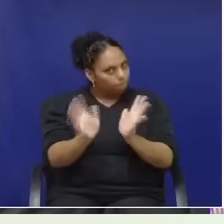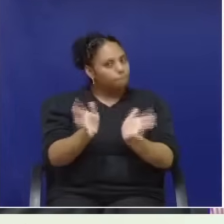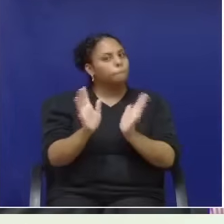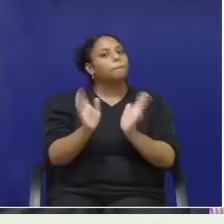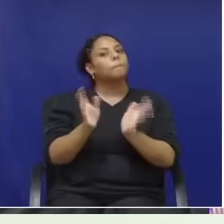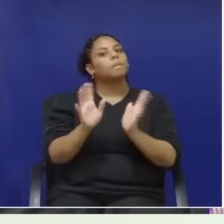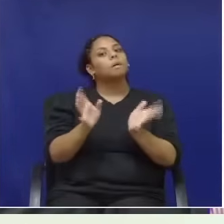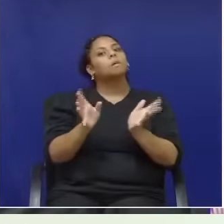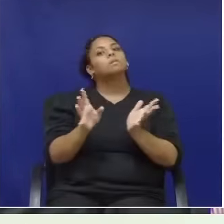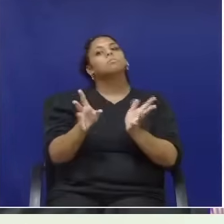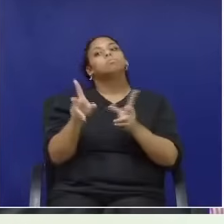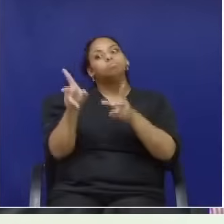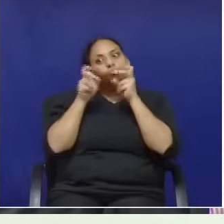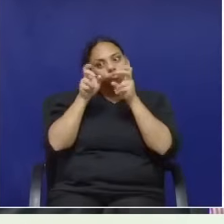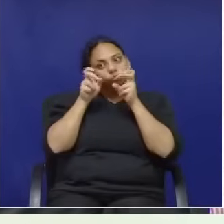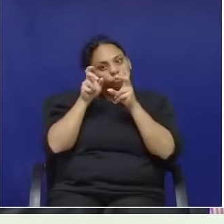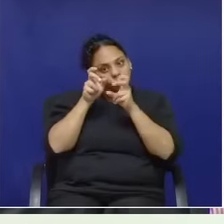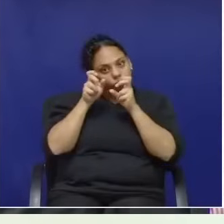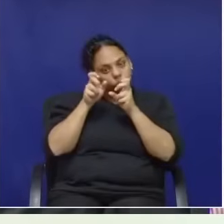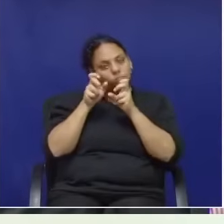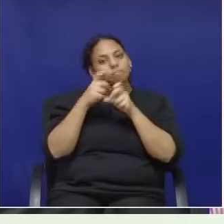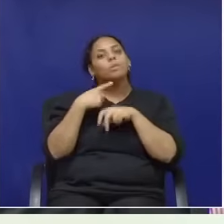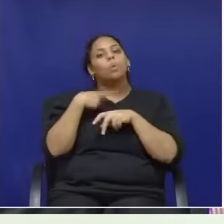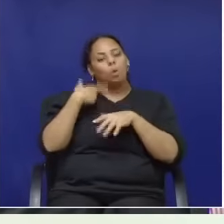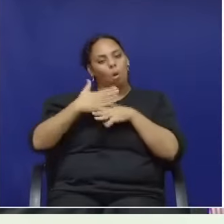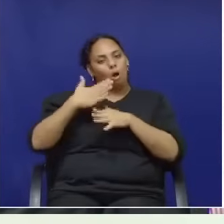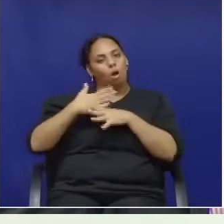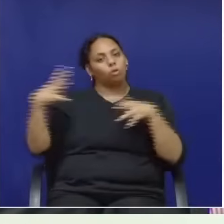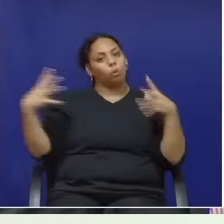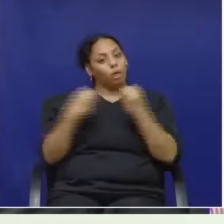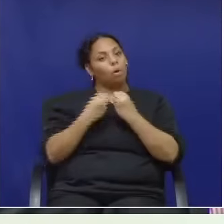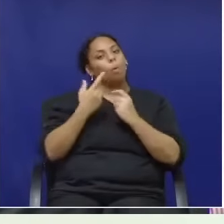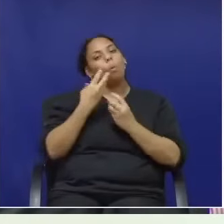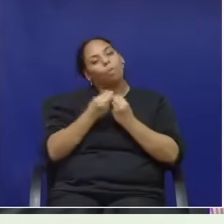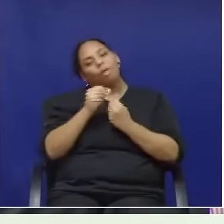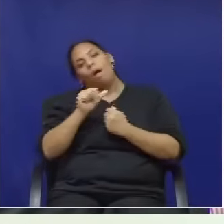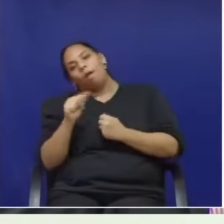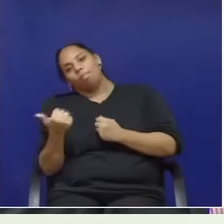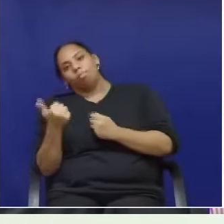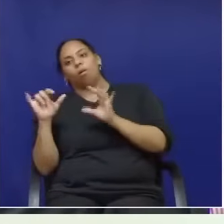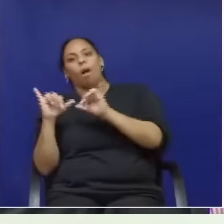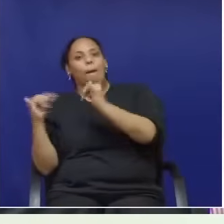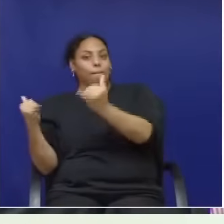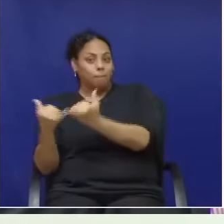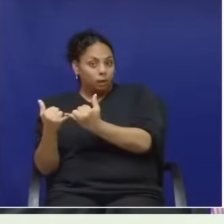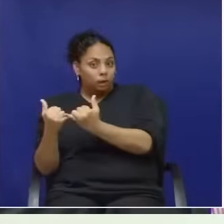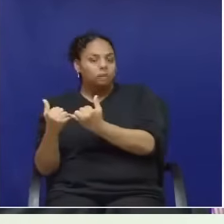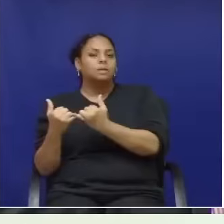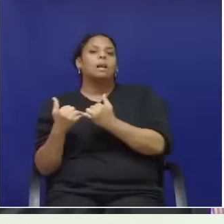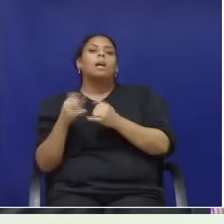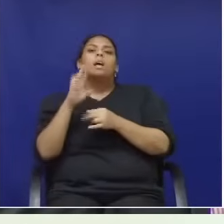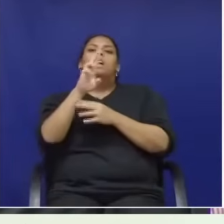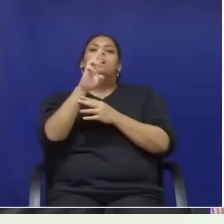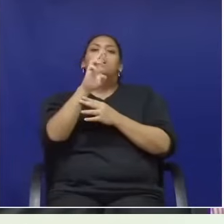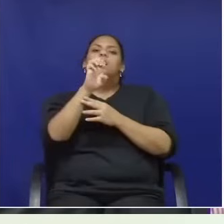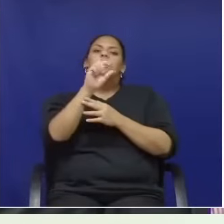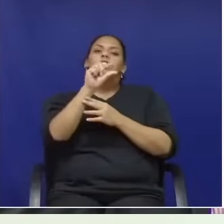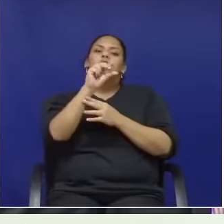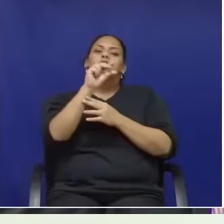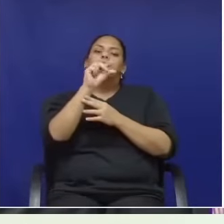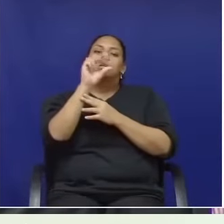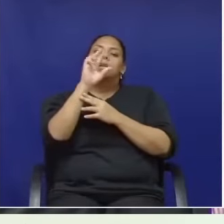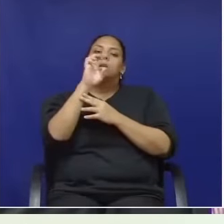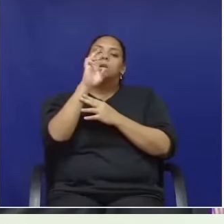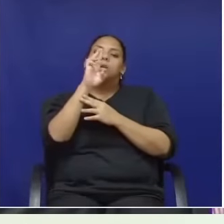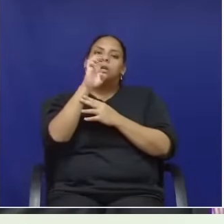that, and we are, as SAPS, working together with other agencies and regional bodies, coordinating